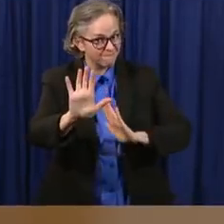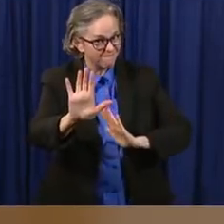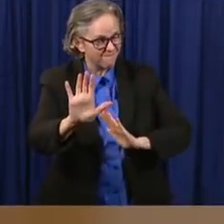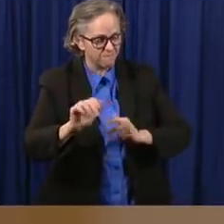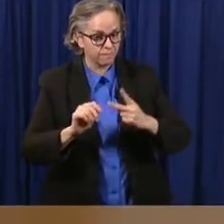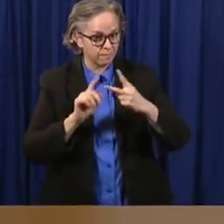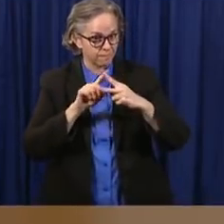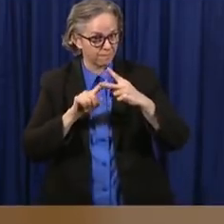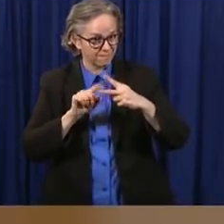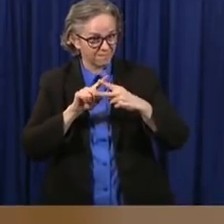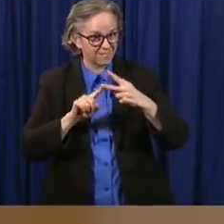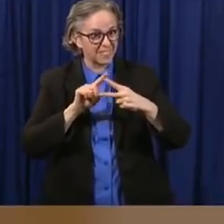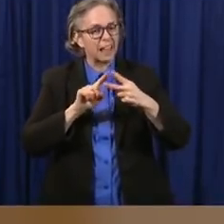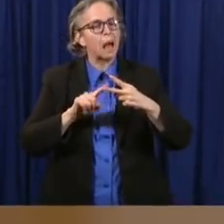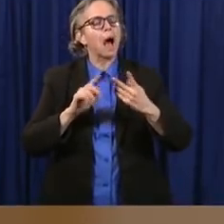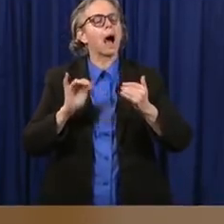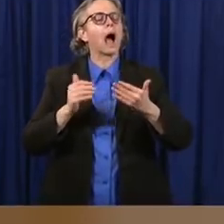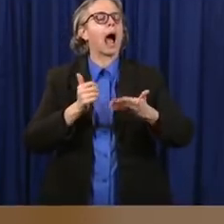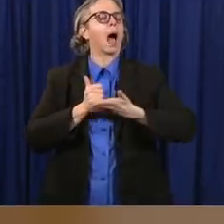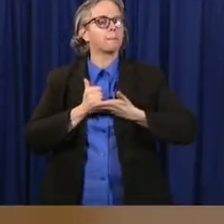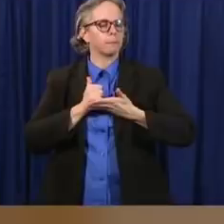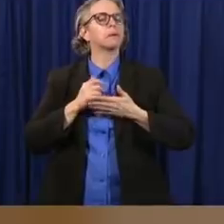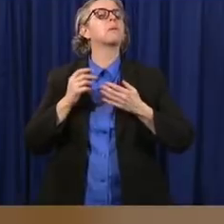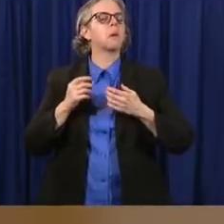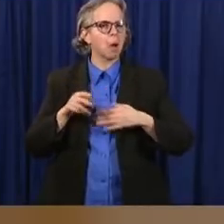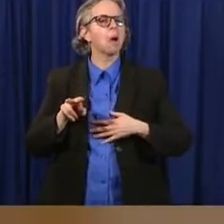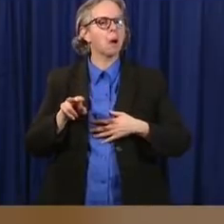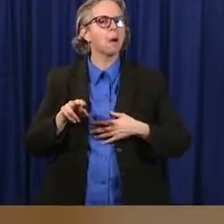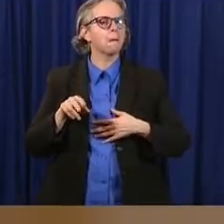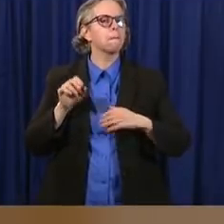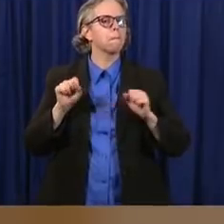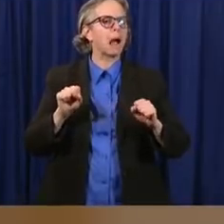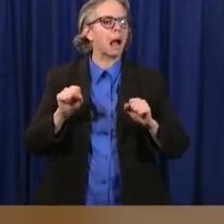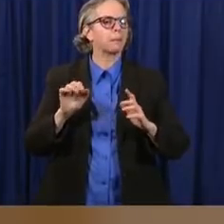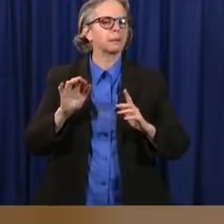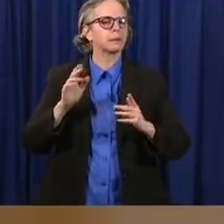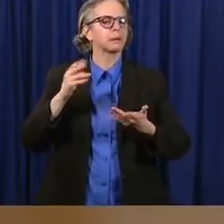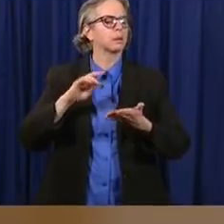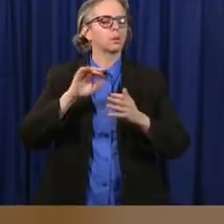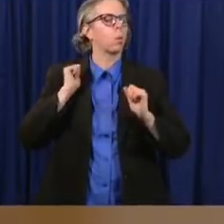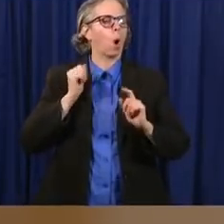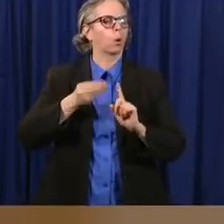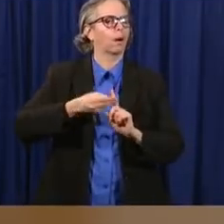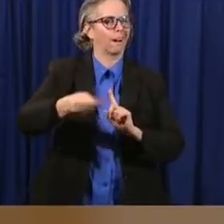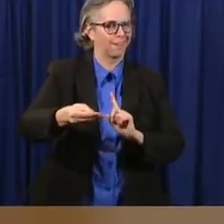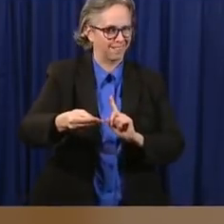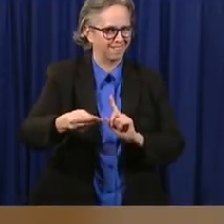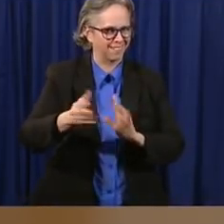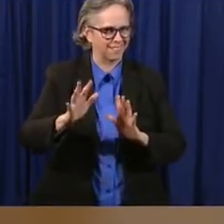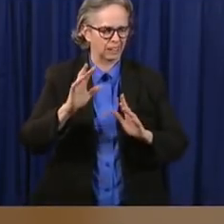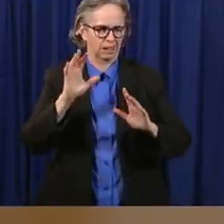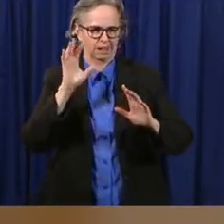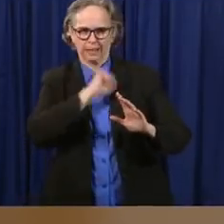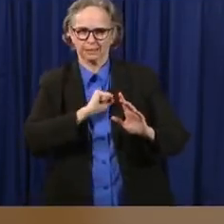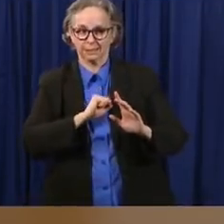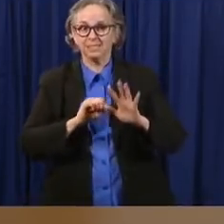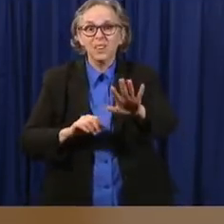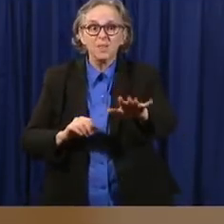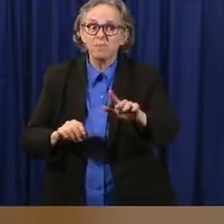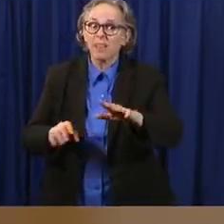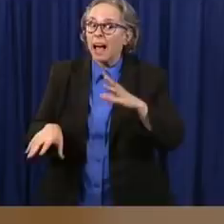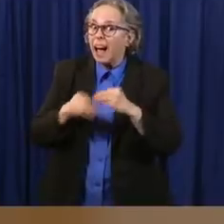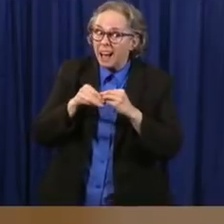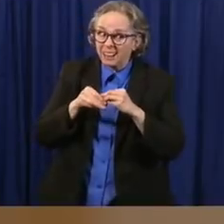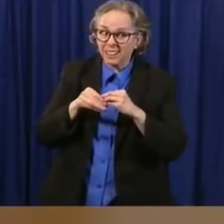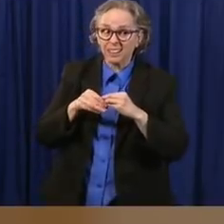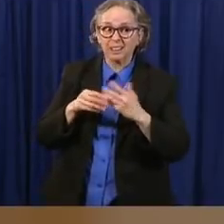know that your risk of infection is much less. And then there's also guidance about the PPE they're wearing to make sure